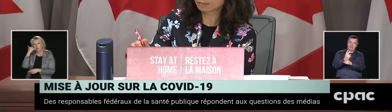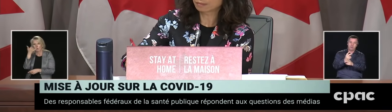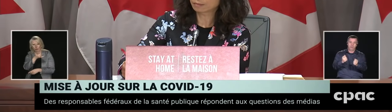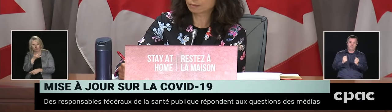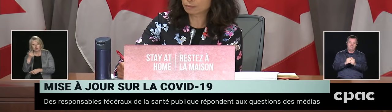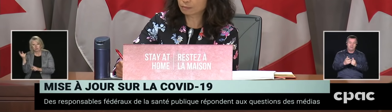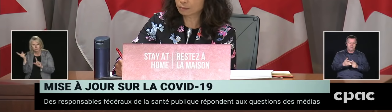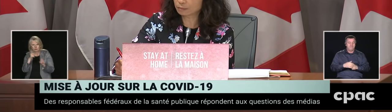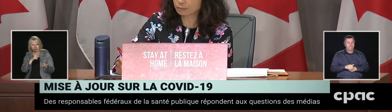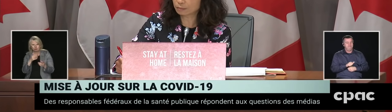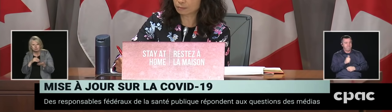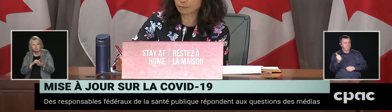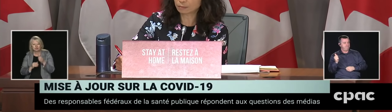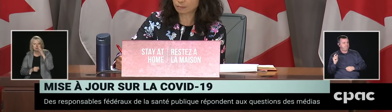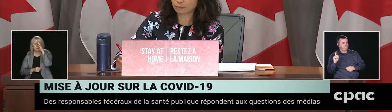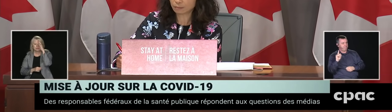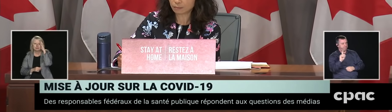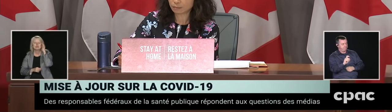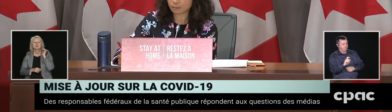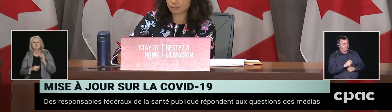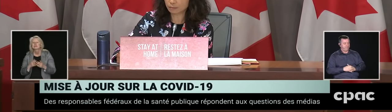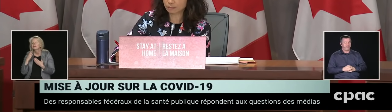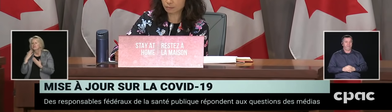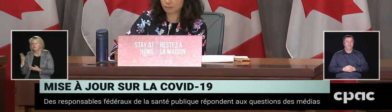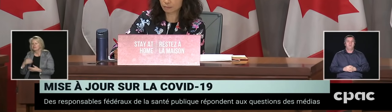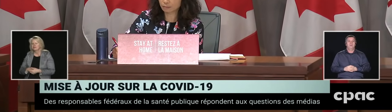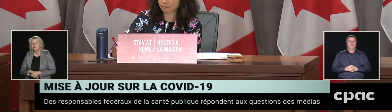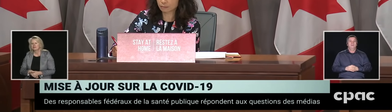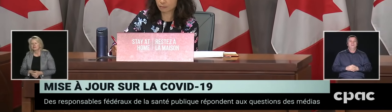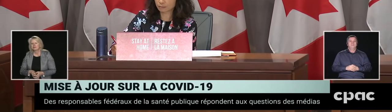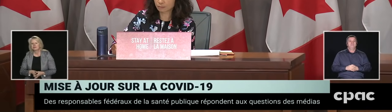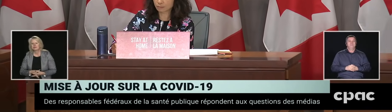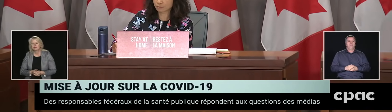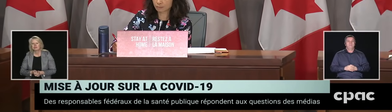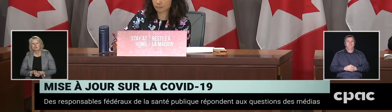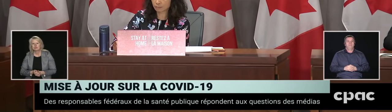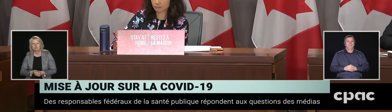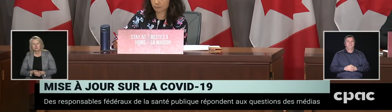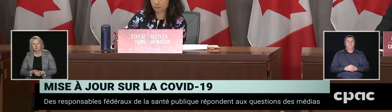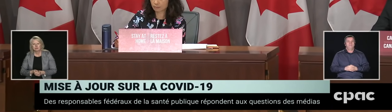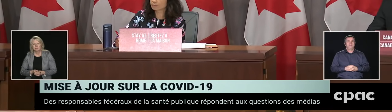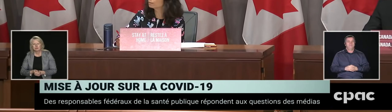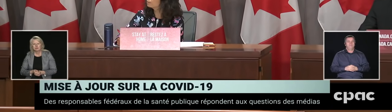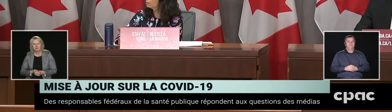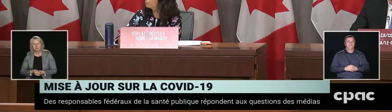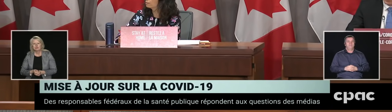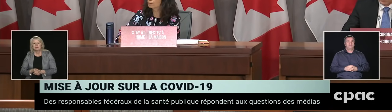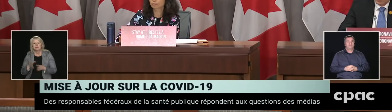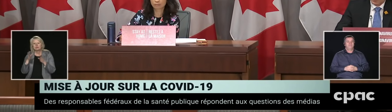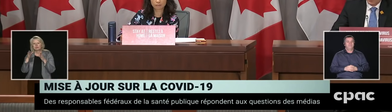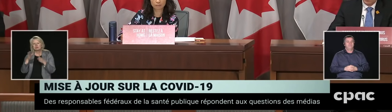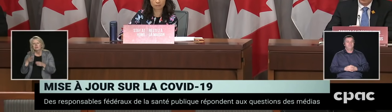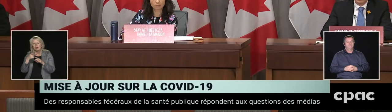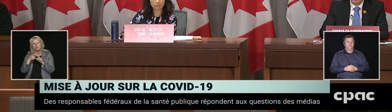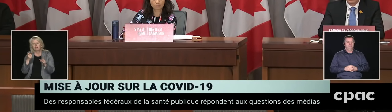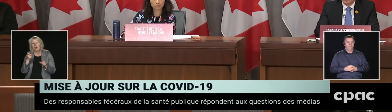Thank you. Merci. Our next question, notre prochaine question, is from Savannah Aubie from Brunswick News. Please go ahead. À vous la